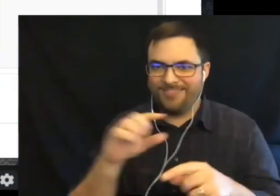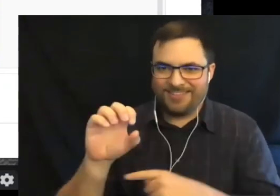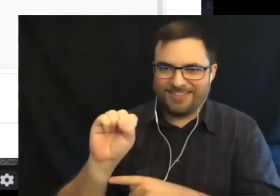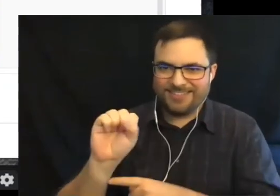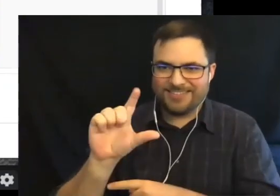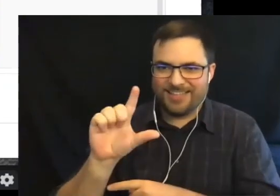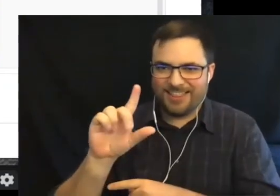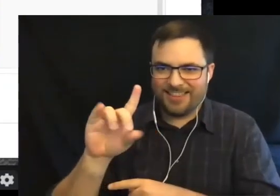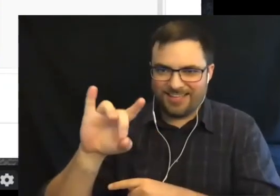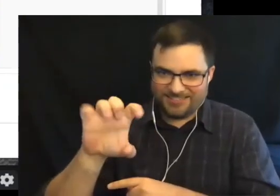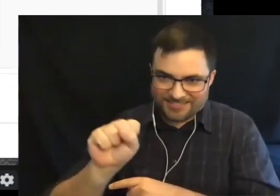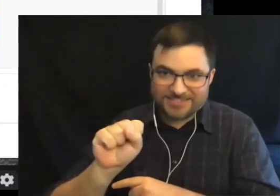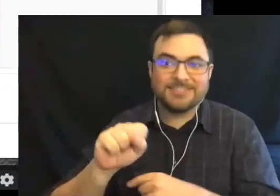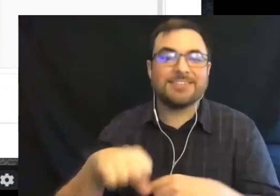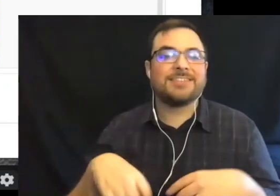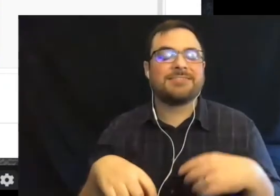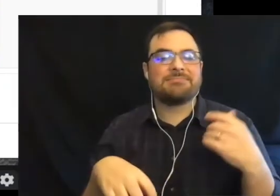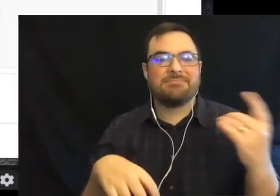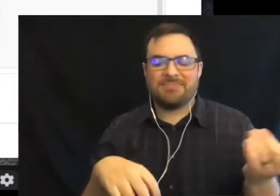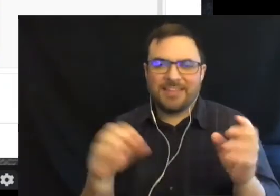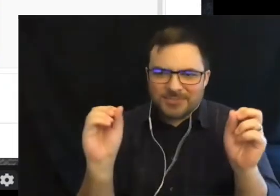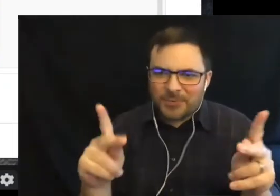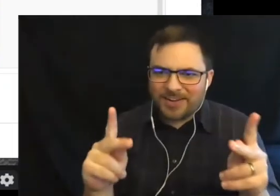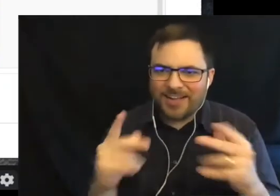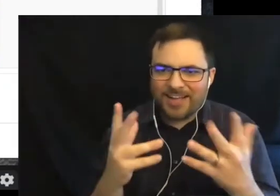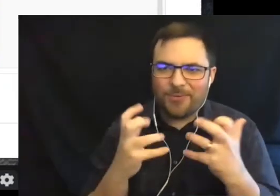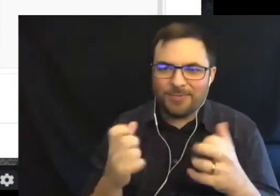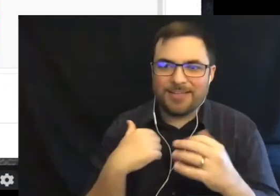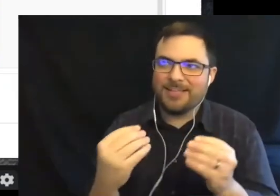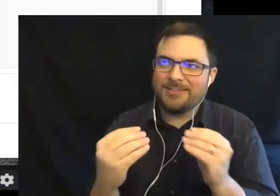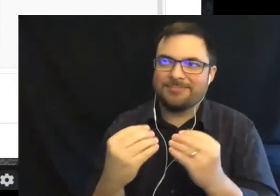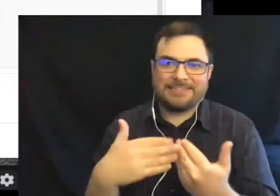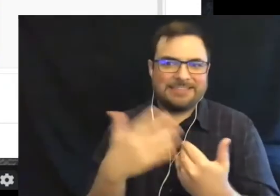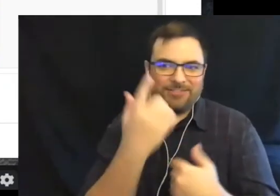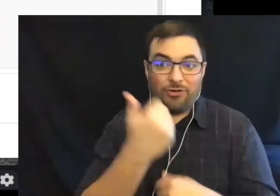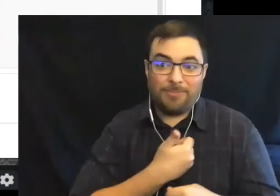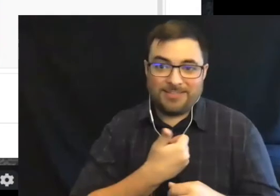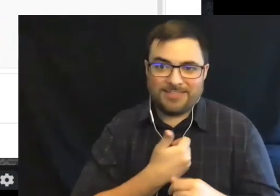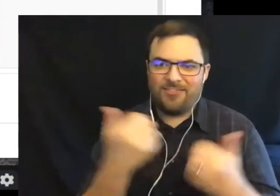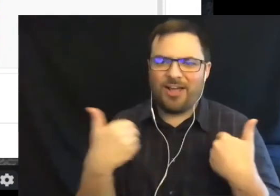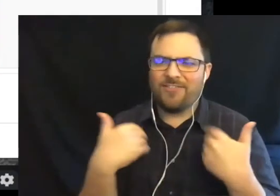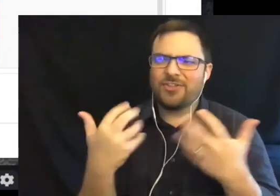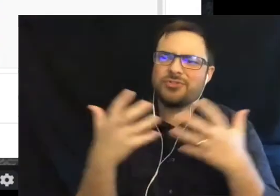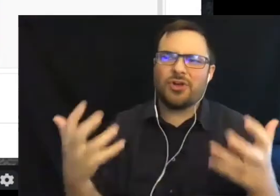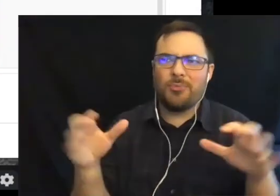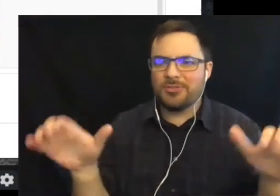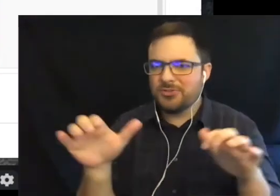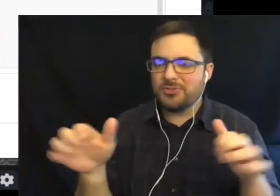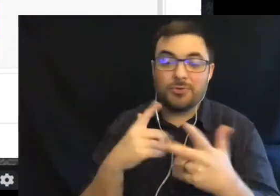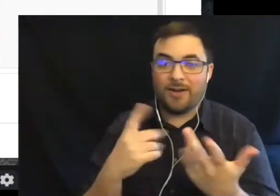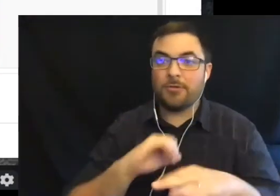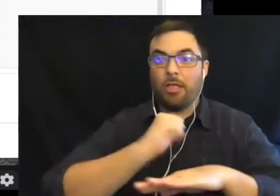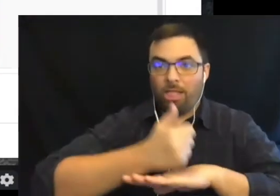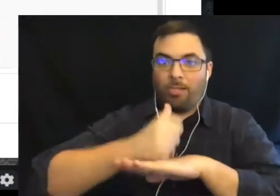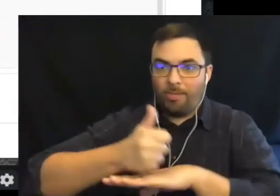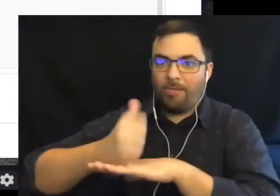because um, I want to make it easy for myself, right? We all have so much to do. We don't want to have to reinvent the wheel every